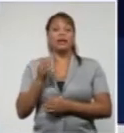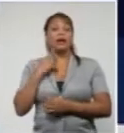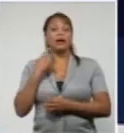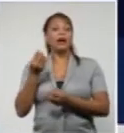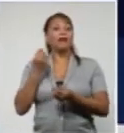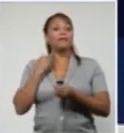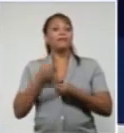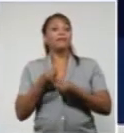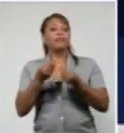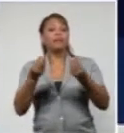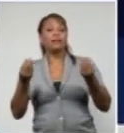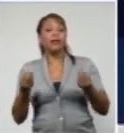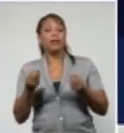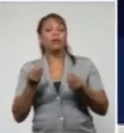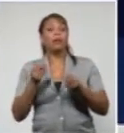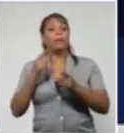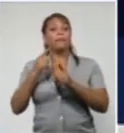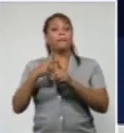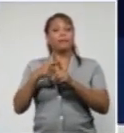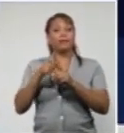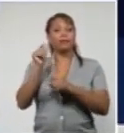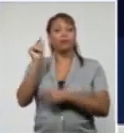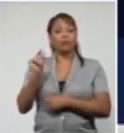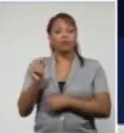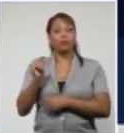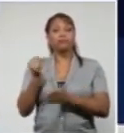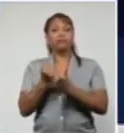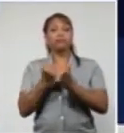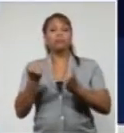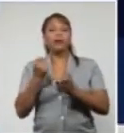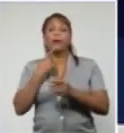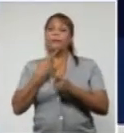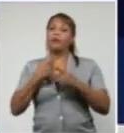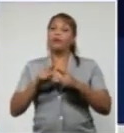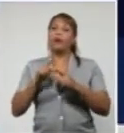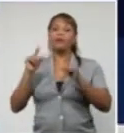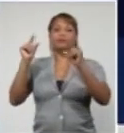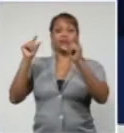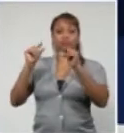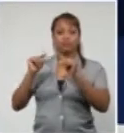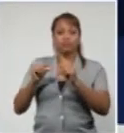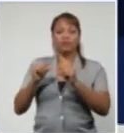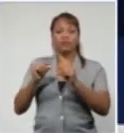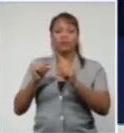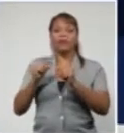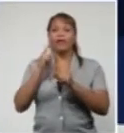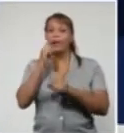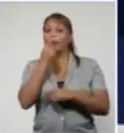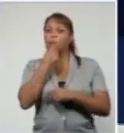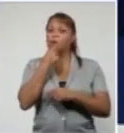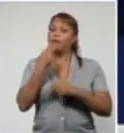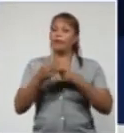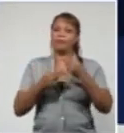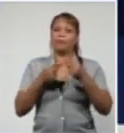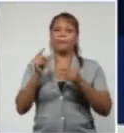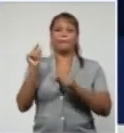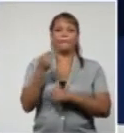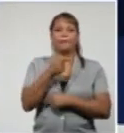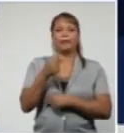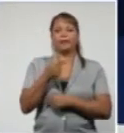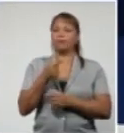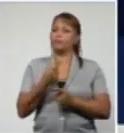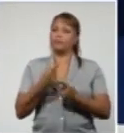All of the 15 positive cases diagnosed yesterday are Cubans and the result of